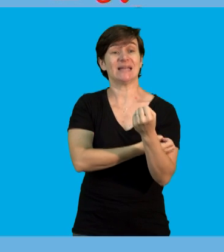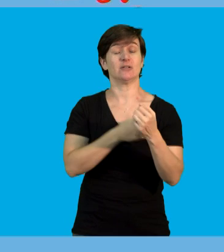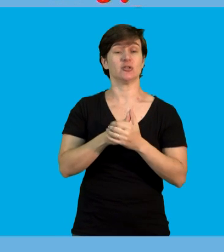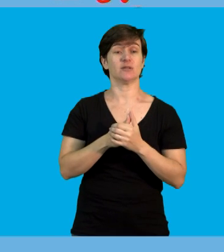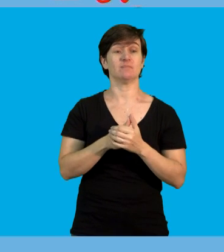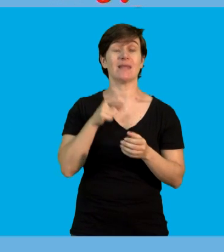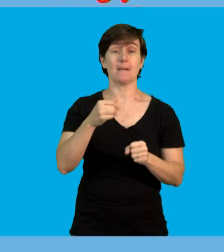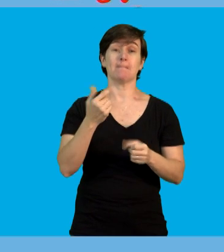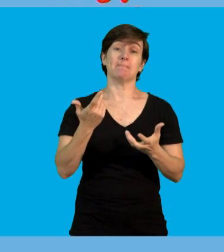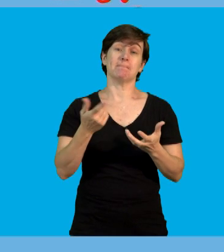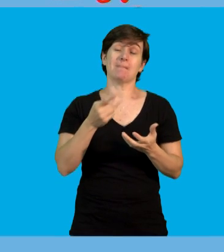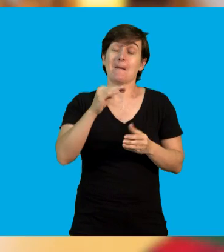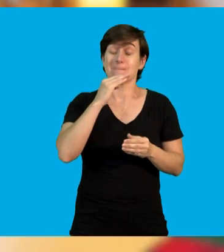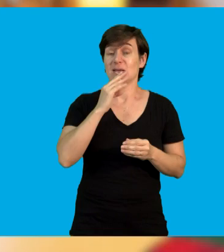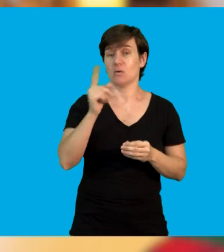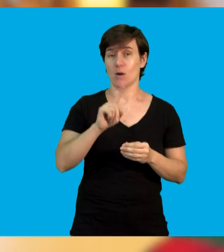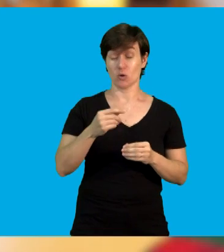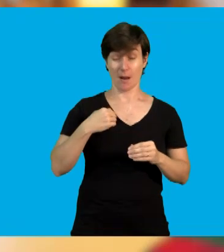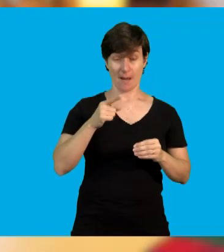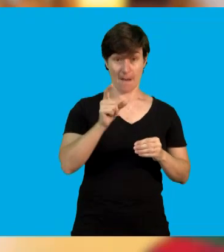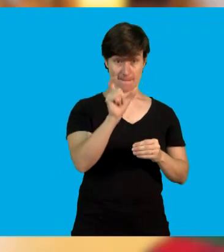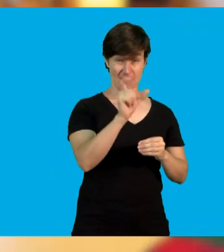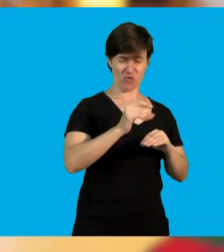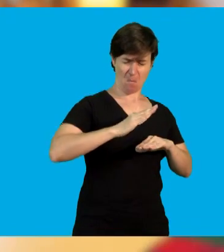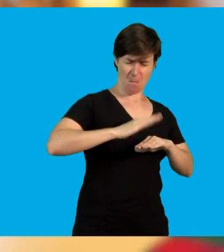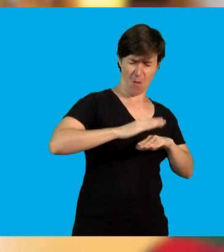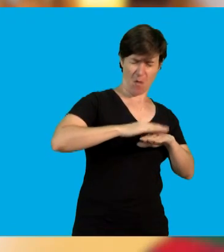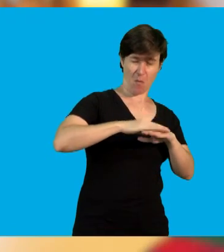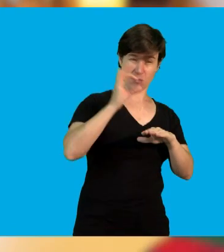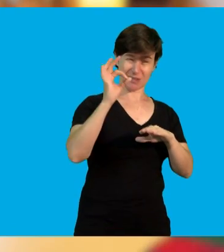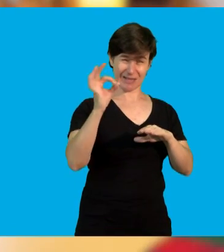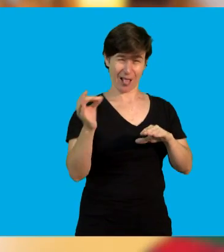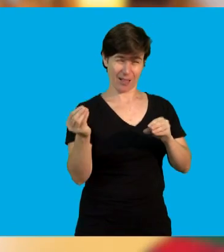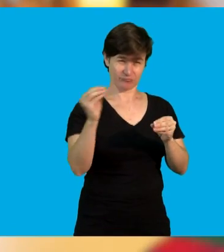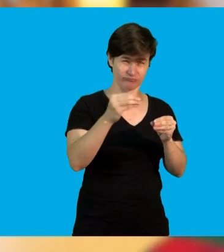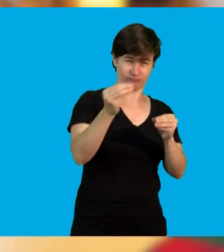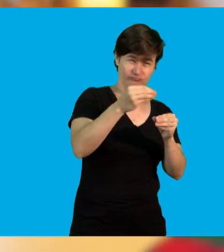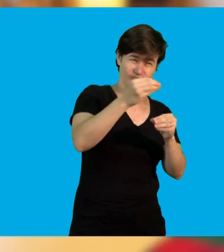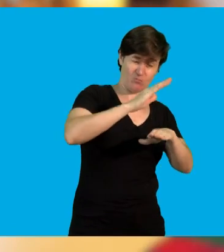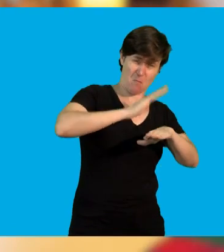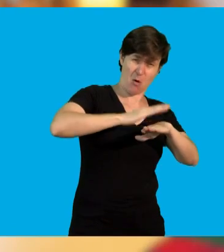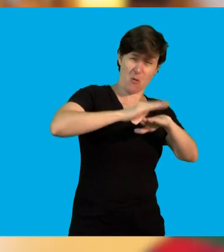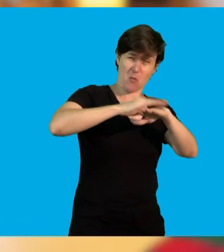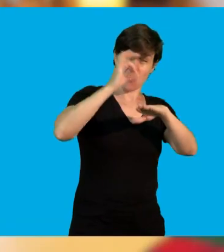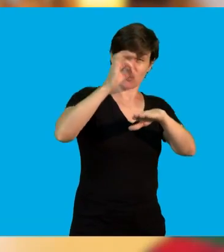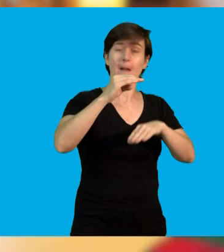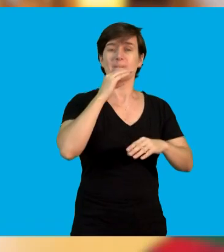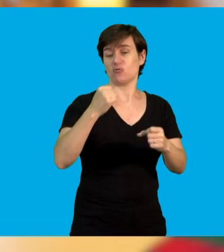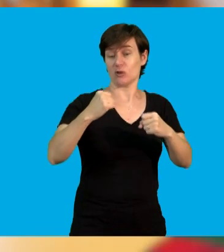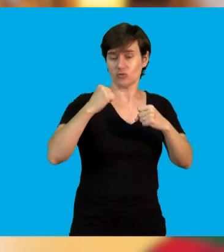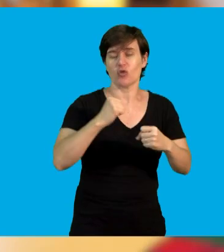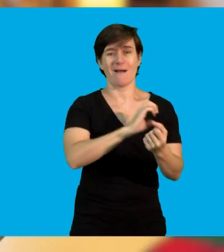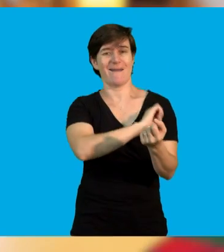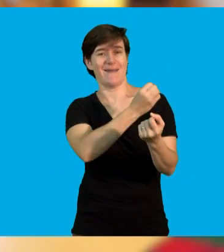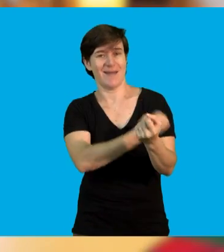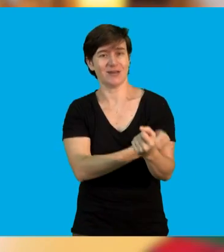a single cell. So that means the more cells we add in a battery, the more current or the stronger the current that is going to be generated